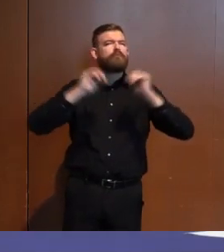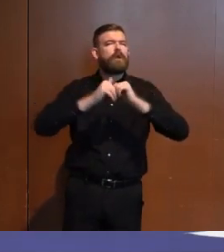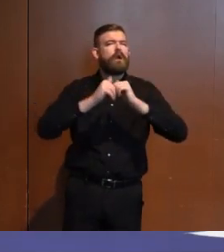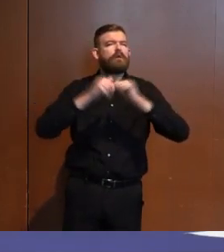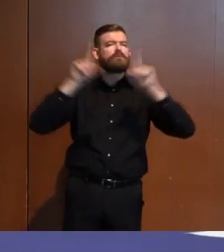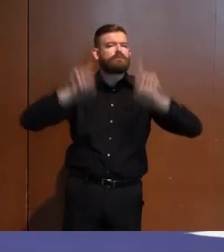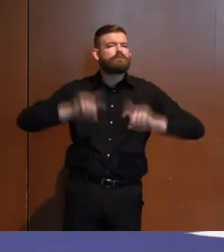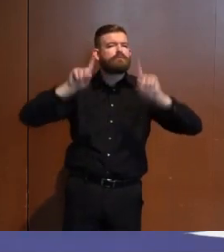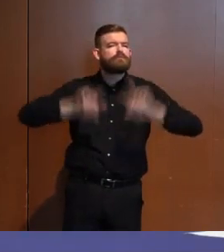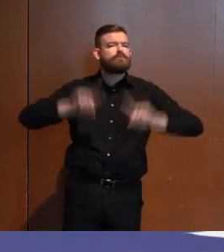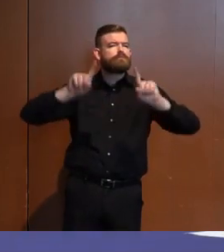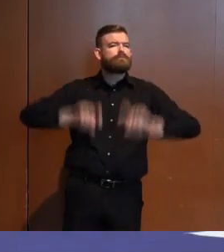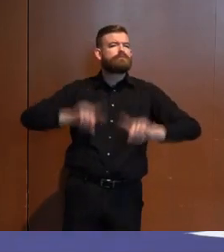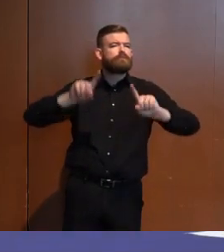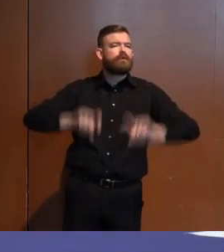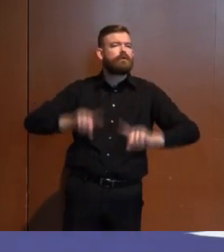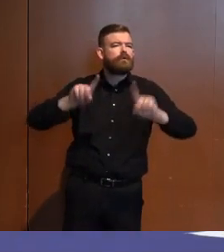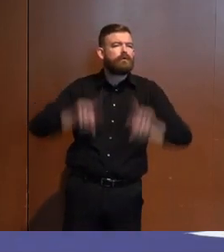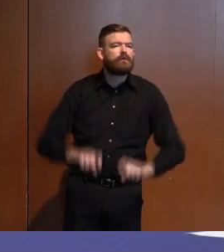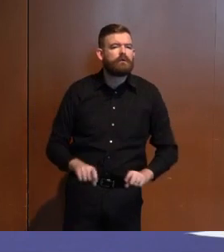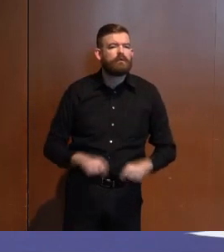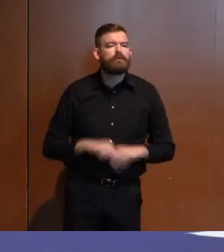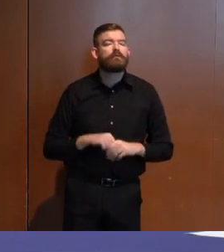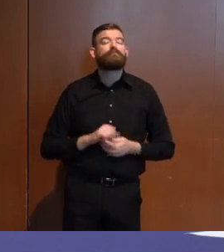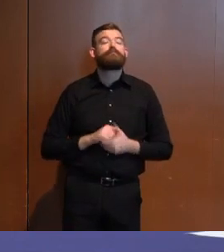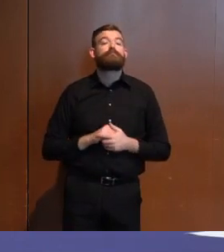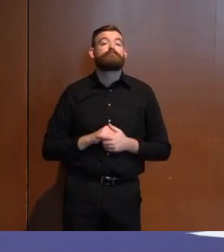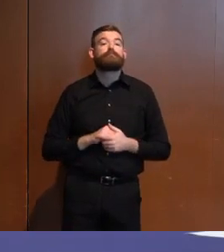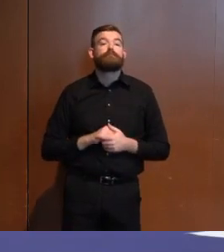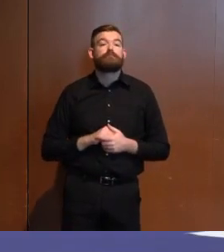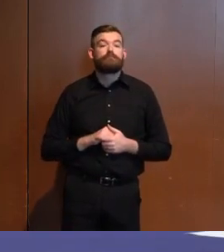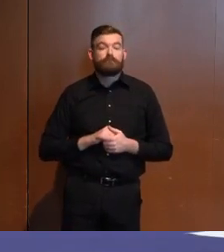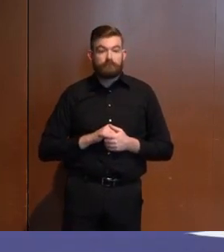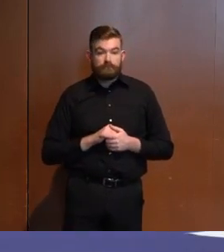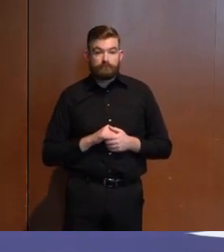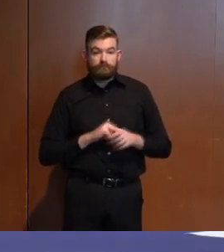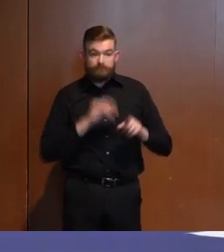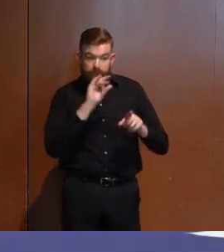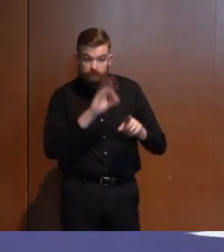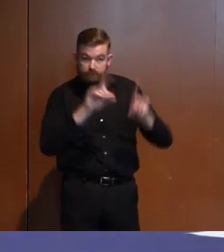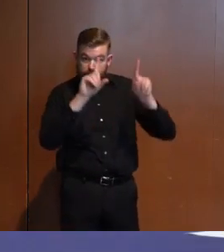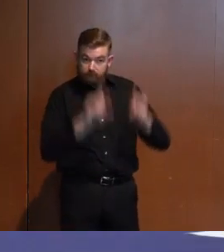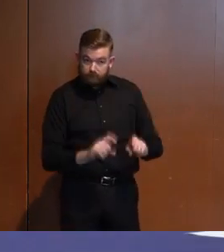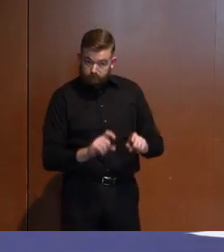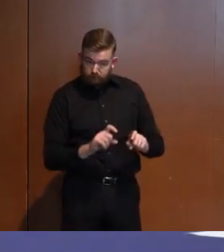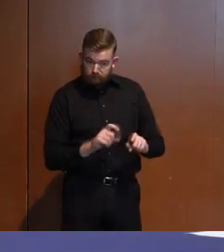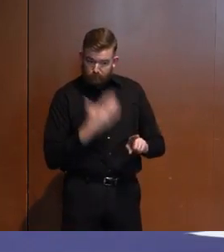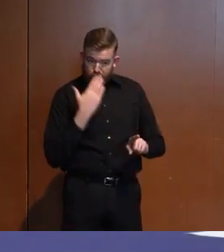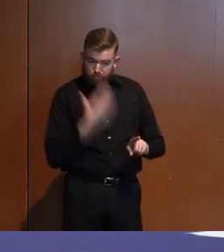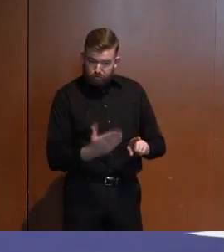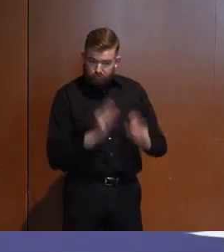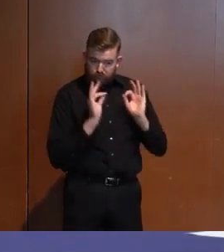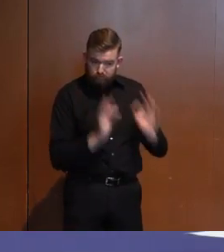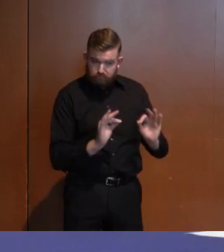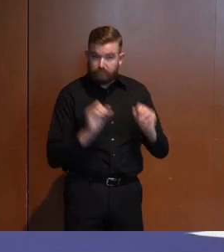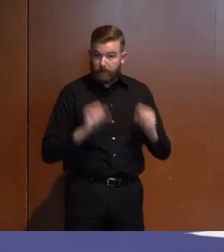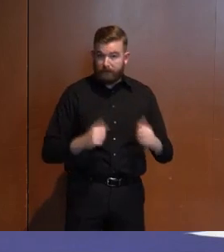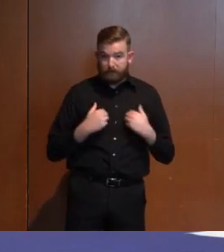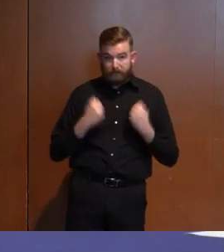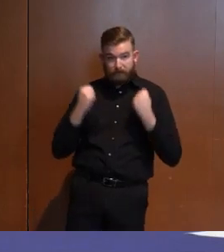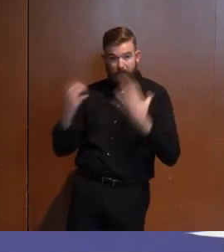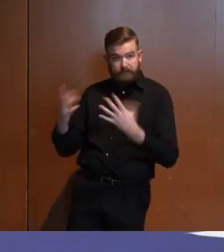key part here, I think, not just that they're accurate, but they're in scale, and you could get something where you basically, you could do it at